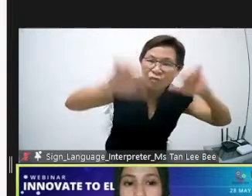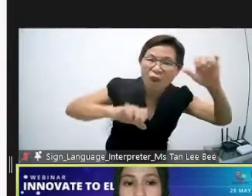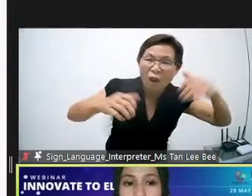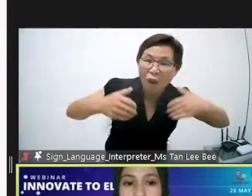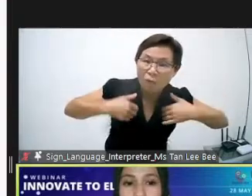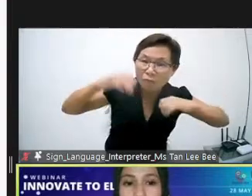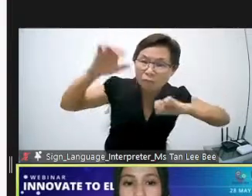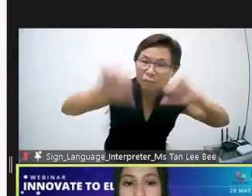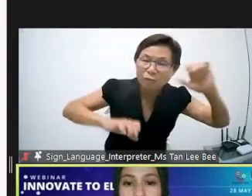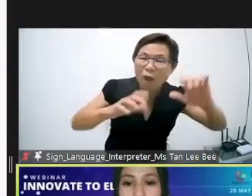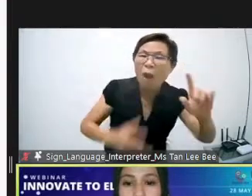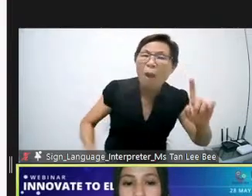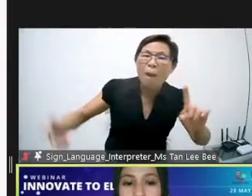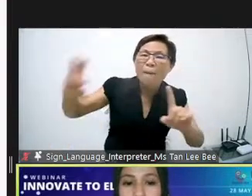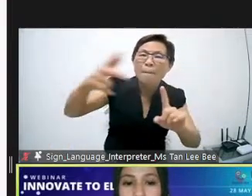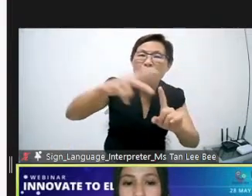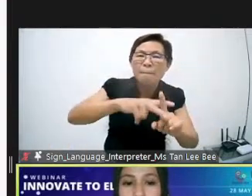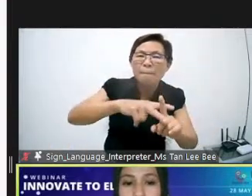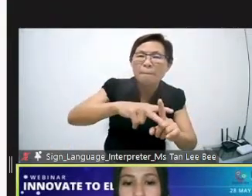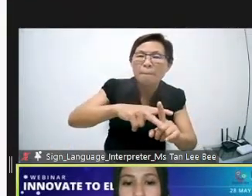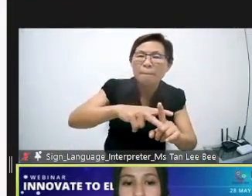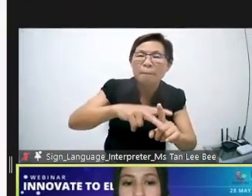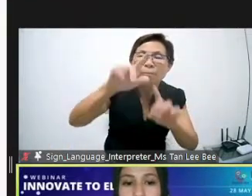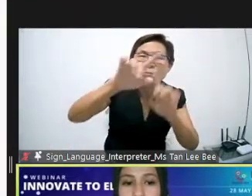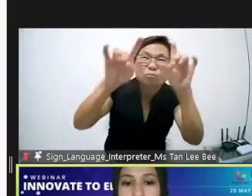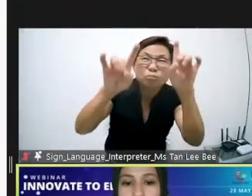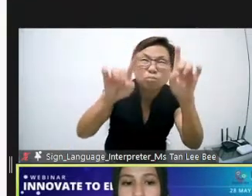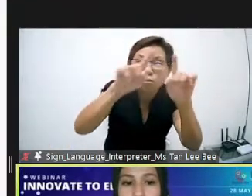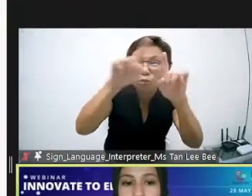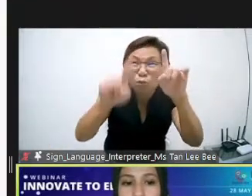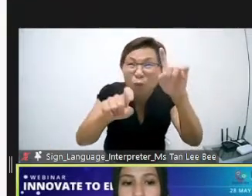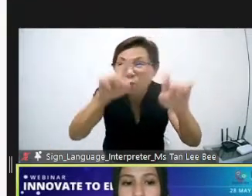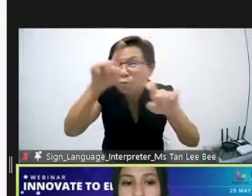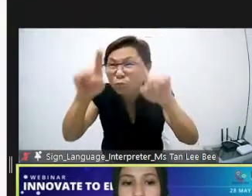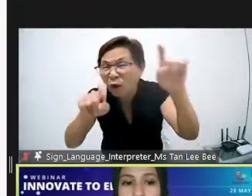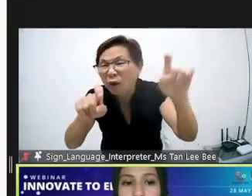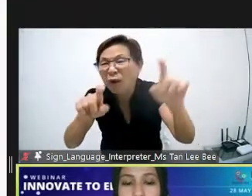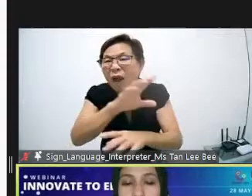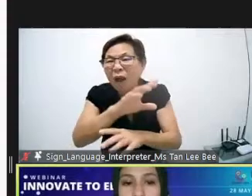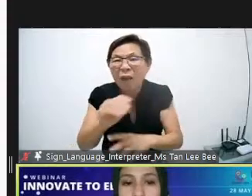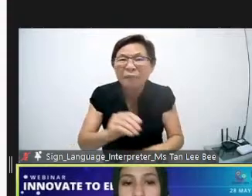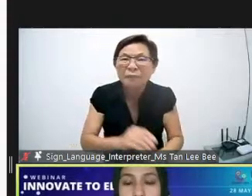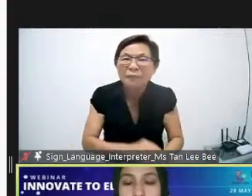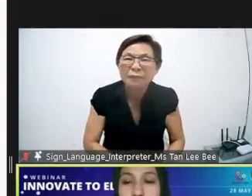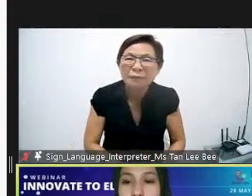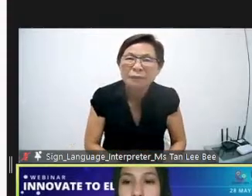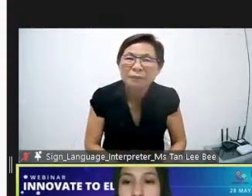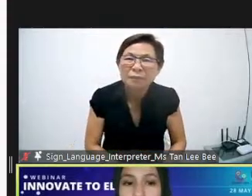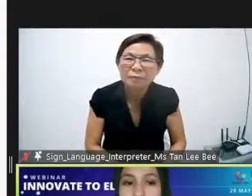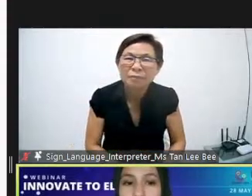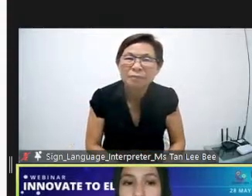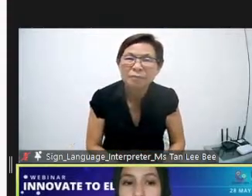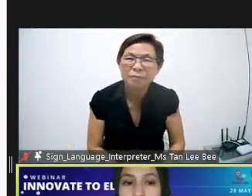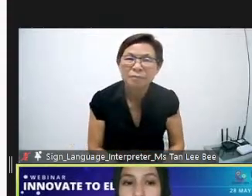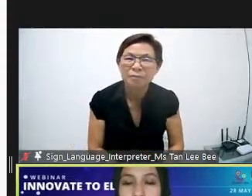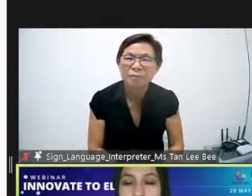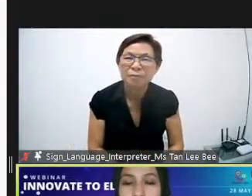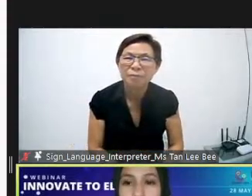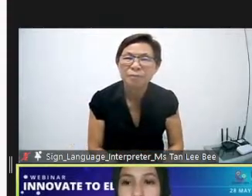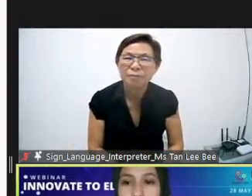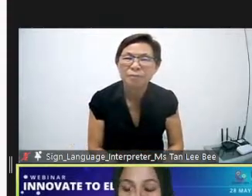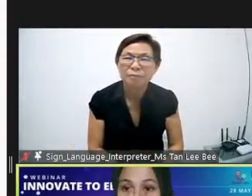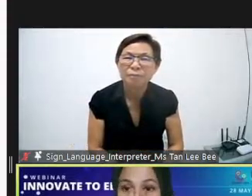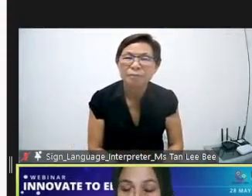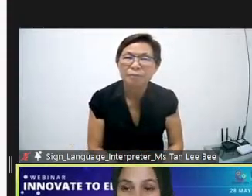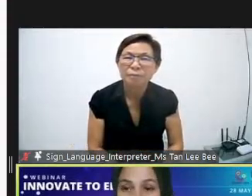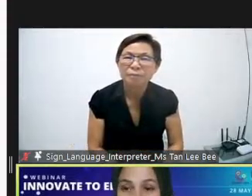then application maker, then quiz, and menus for students how to if they